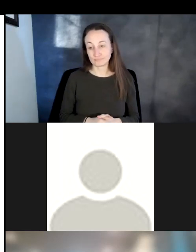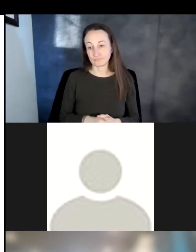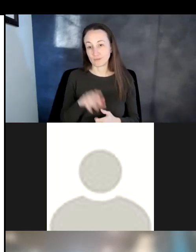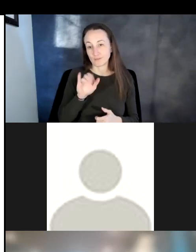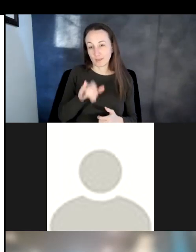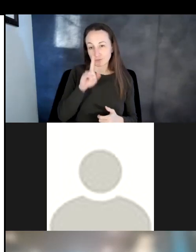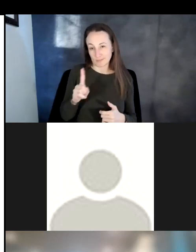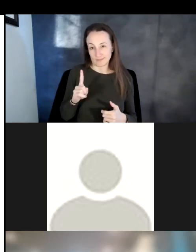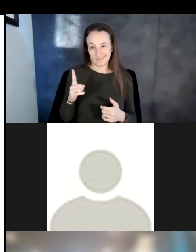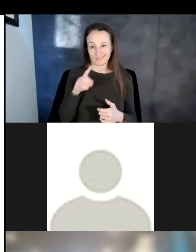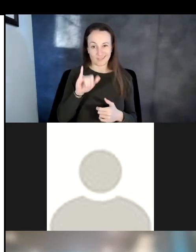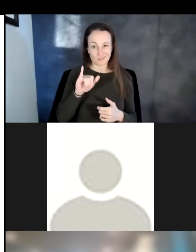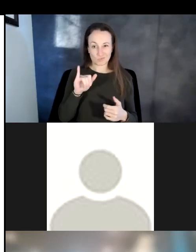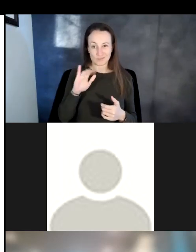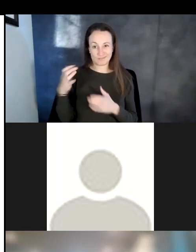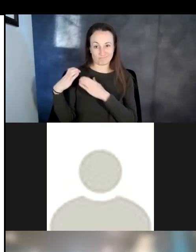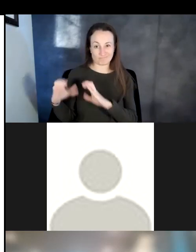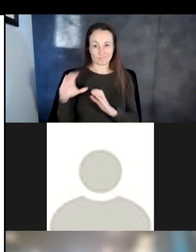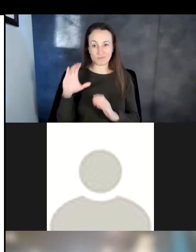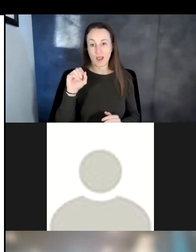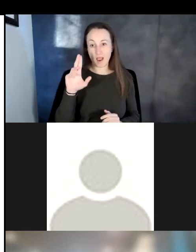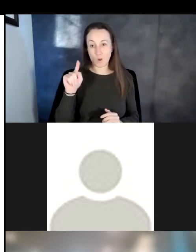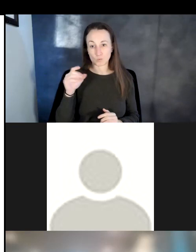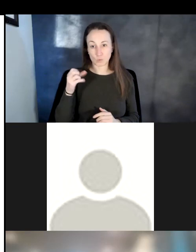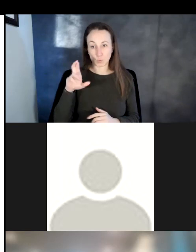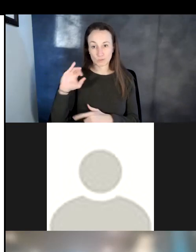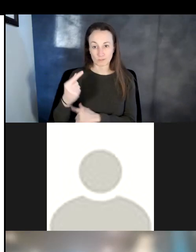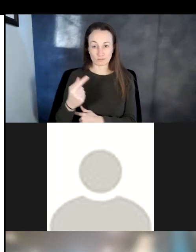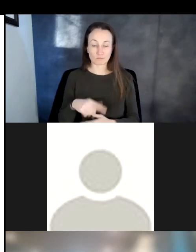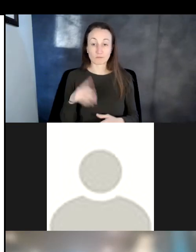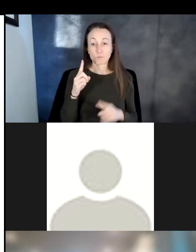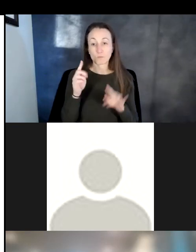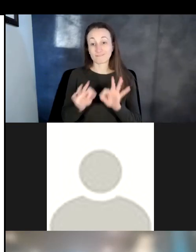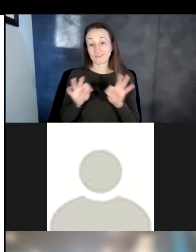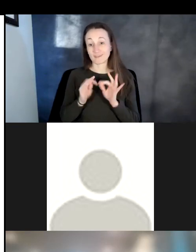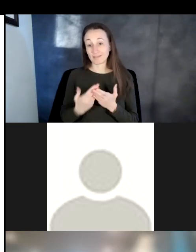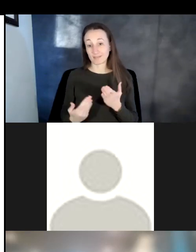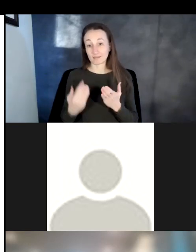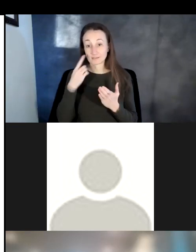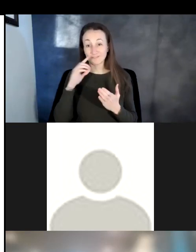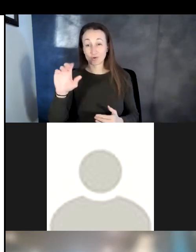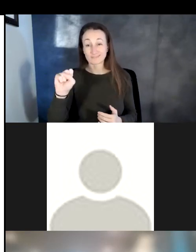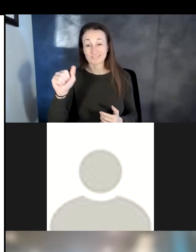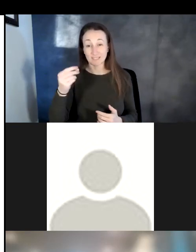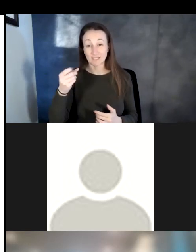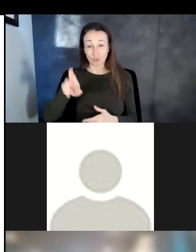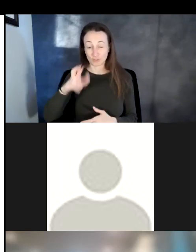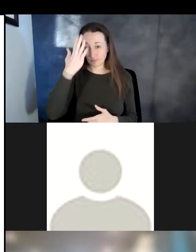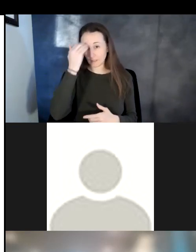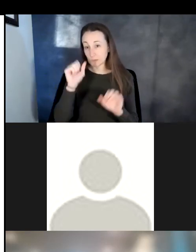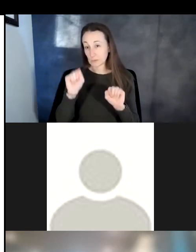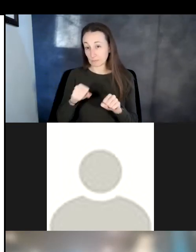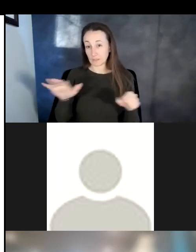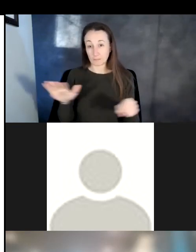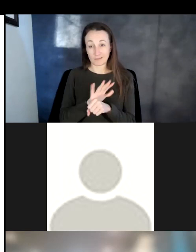the outsourcing. Because like I mentioned, one of the key things that's interesting for Sanger and why it's so widely used is because it can be